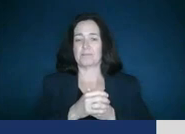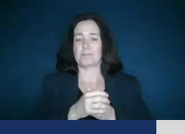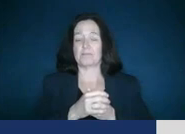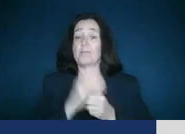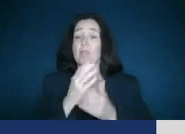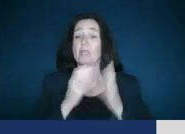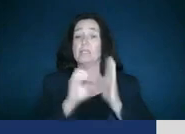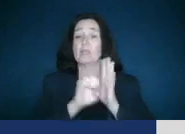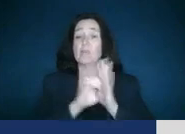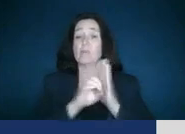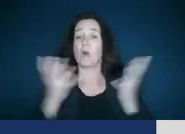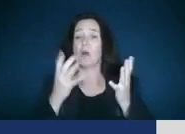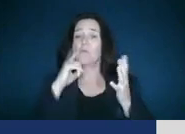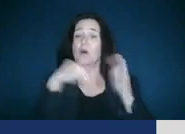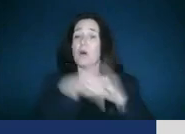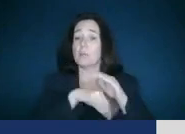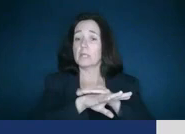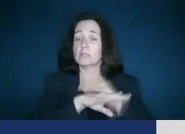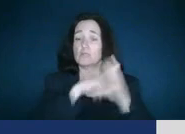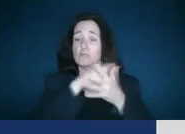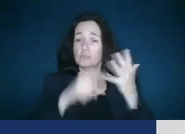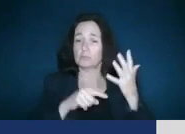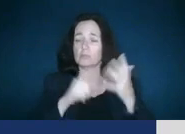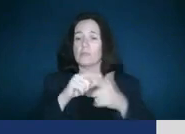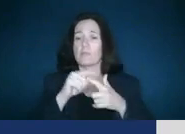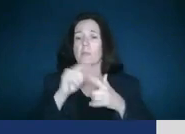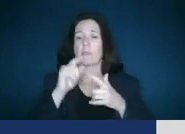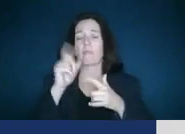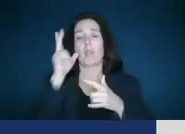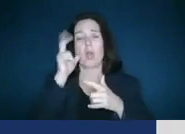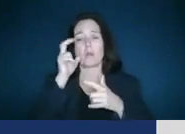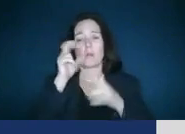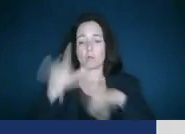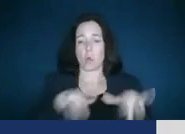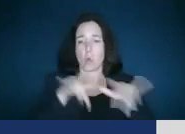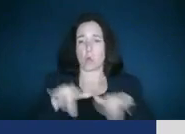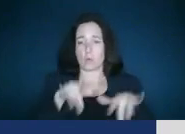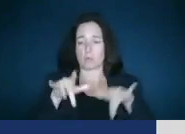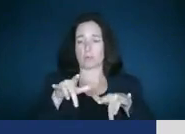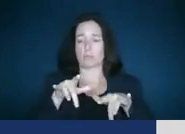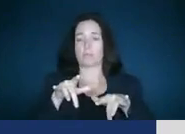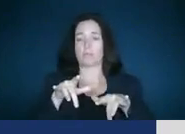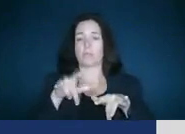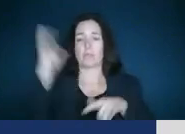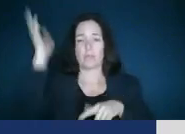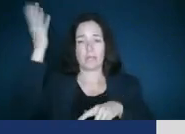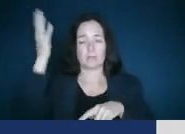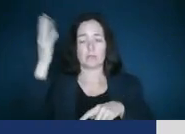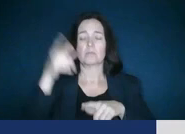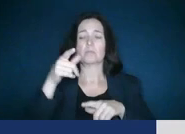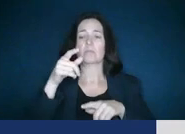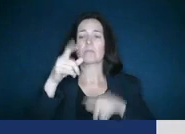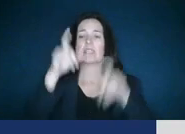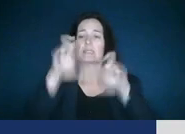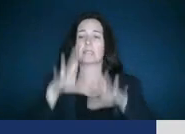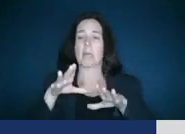Some examples of accommodations are audio recording of lectures, exam accommodations such